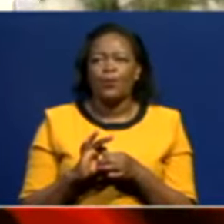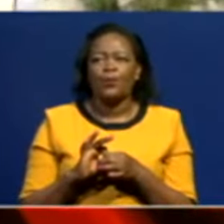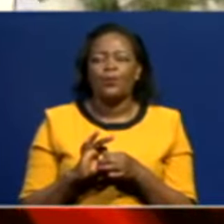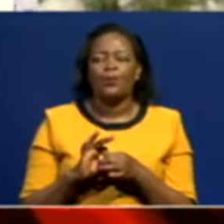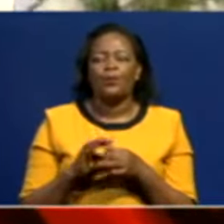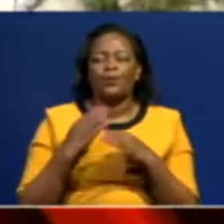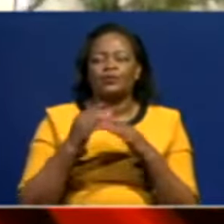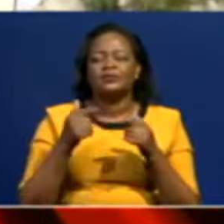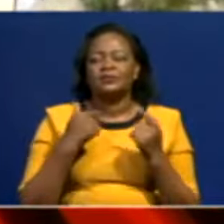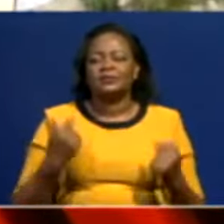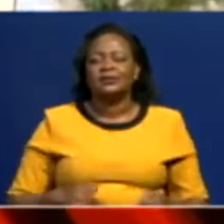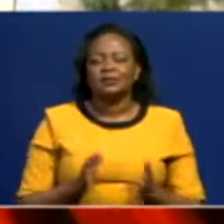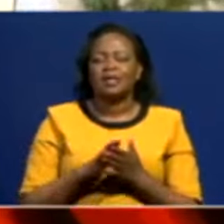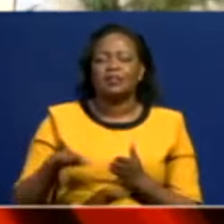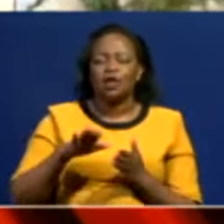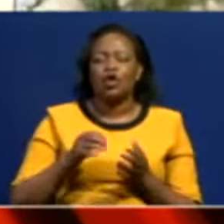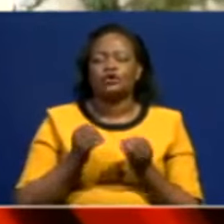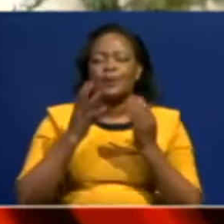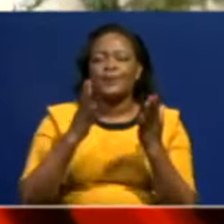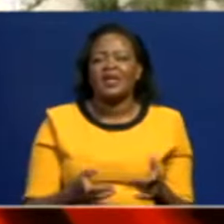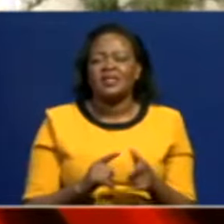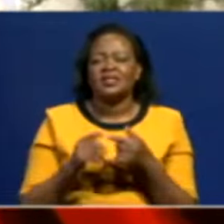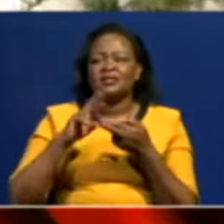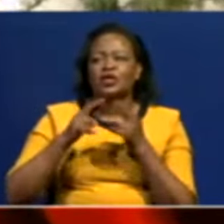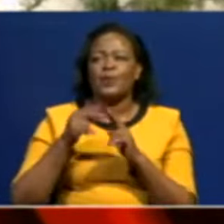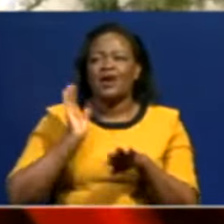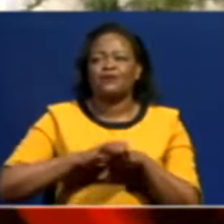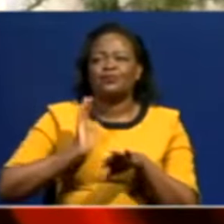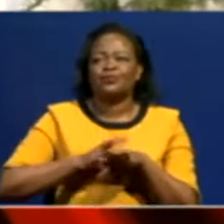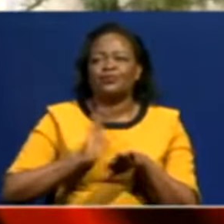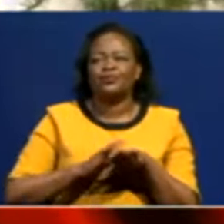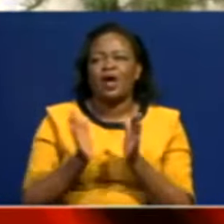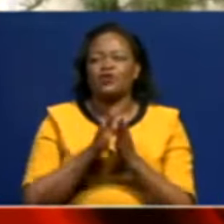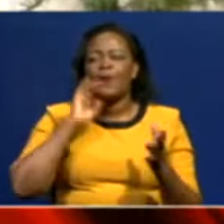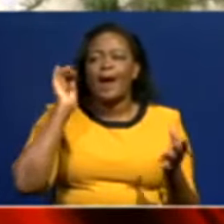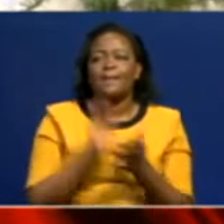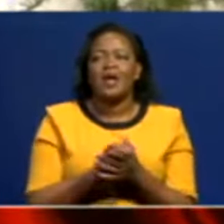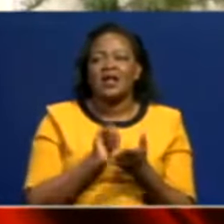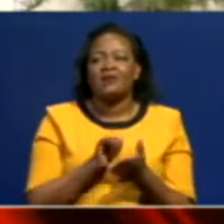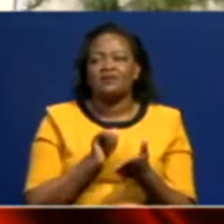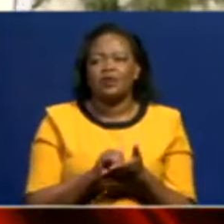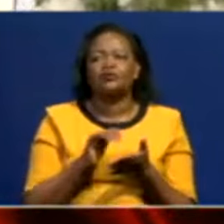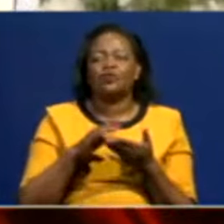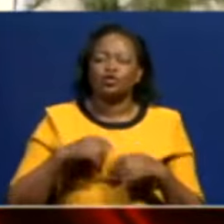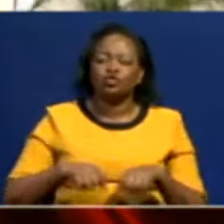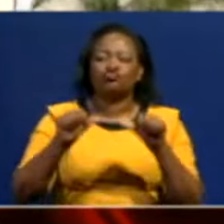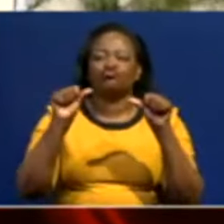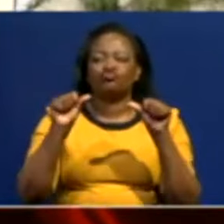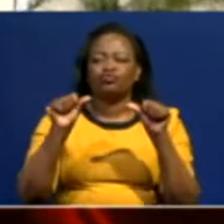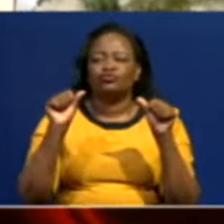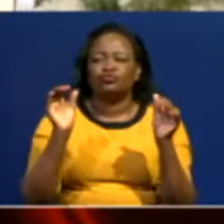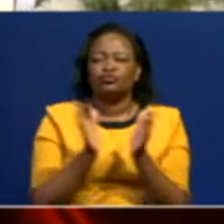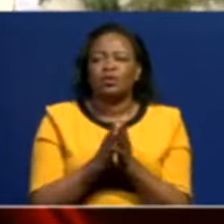these suppliers. So now this relation has been very good, and we believe it will be continuously and